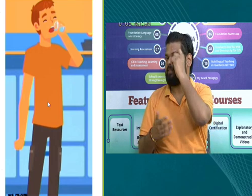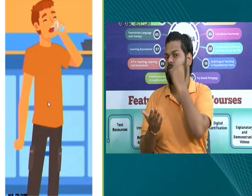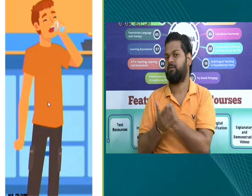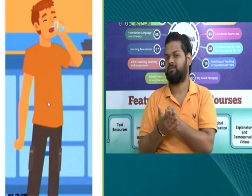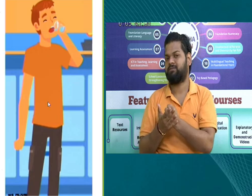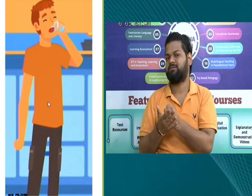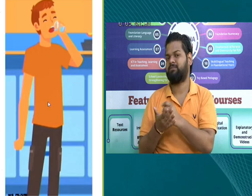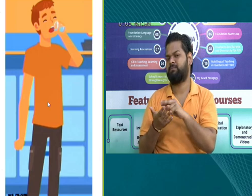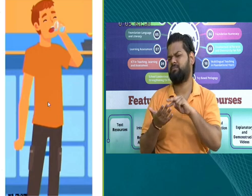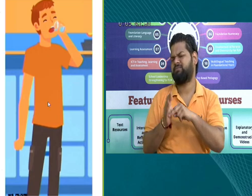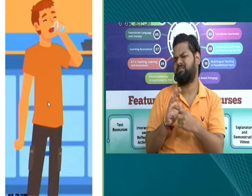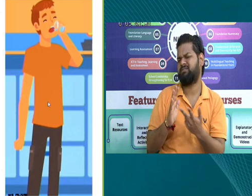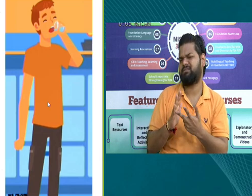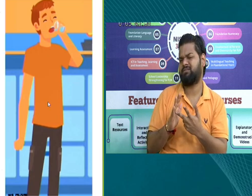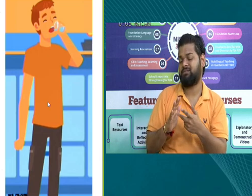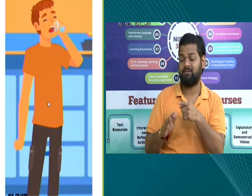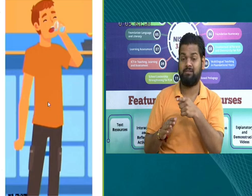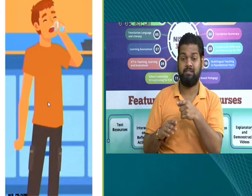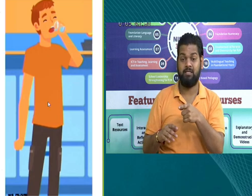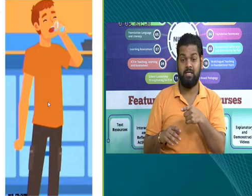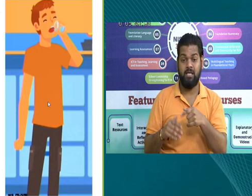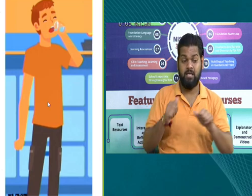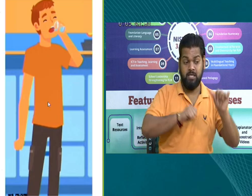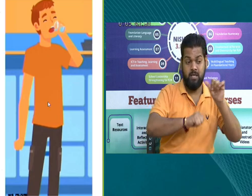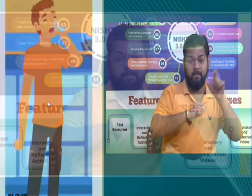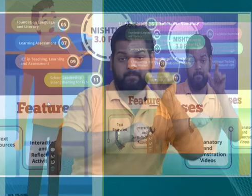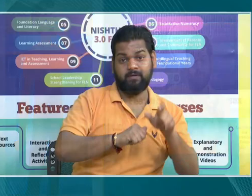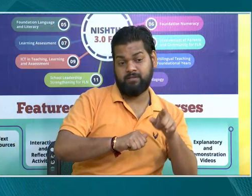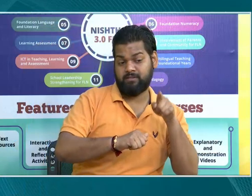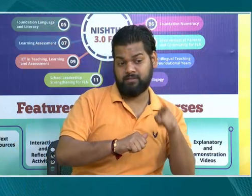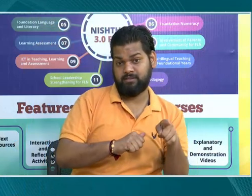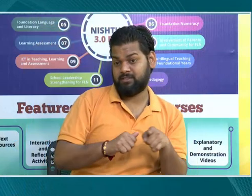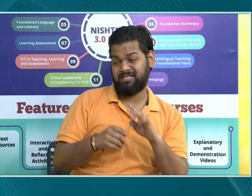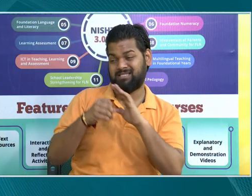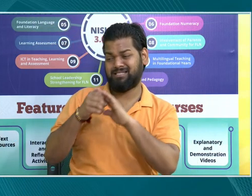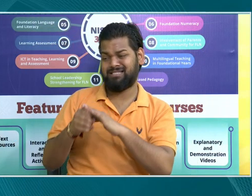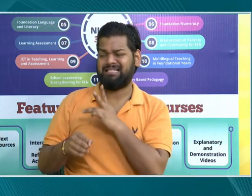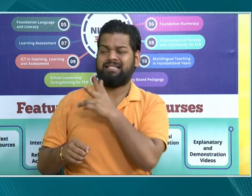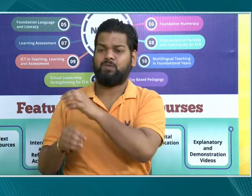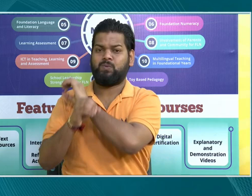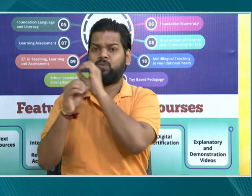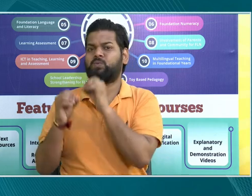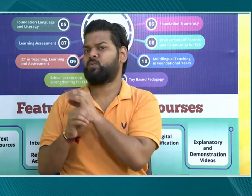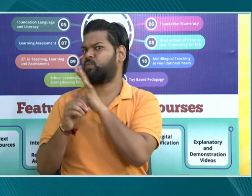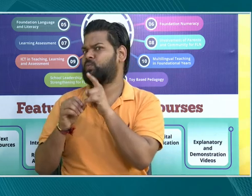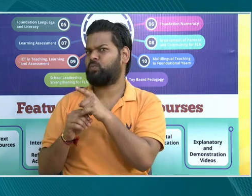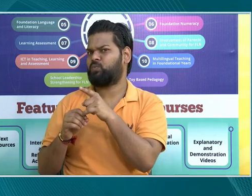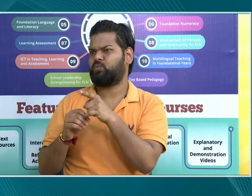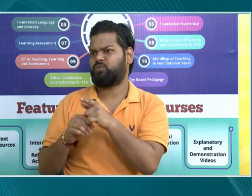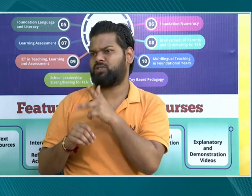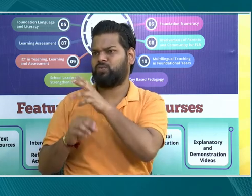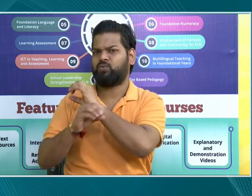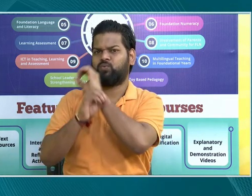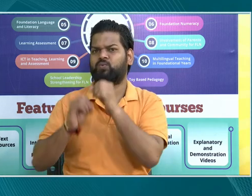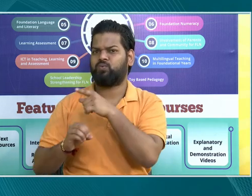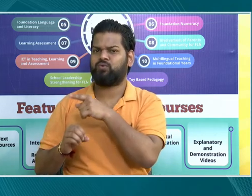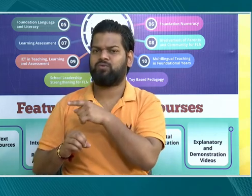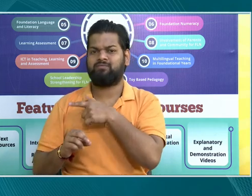volunteered himself means he was not forced to. Volunteering means somebody is not forced to do anything. He